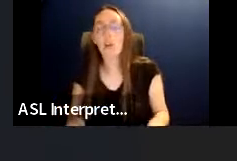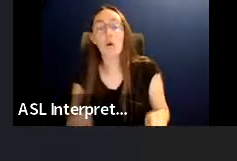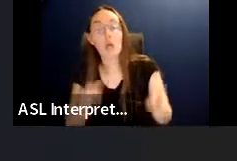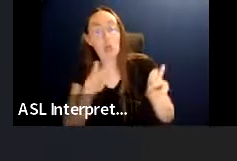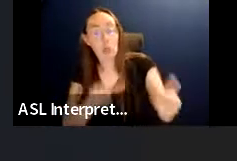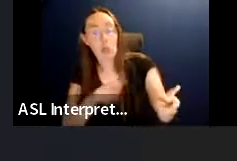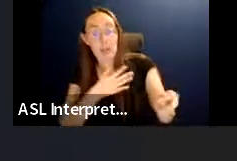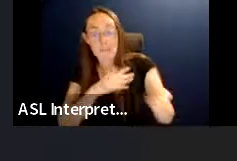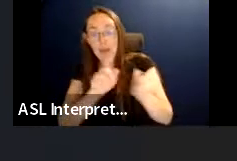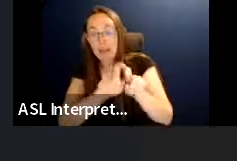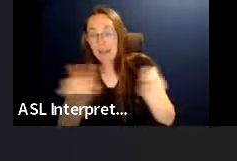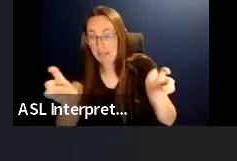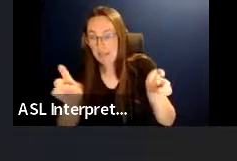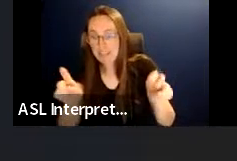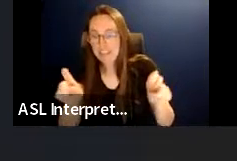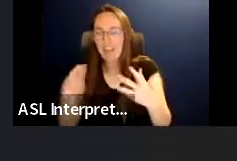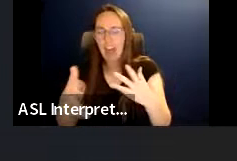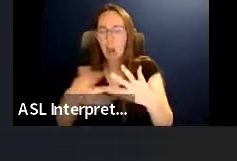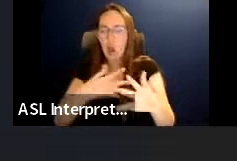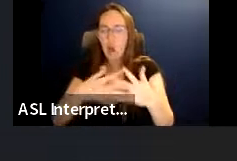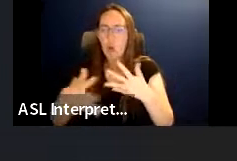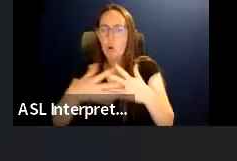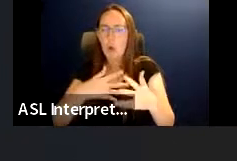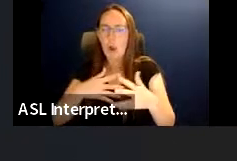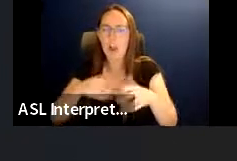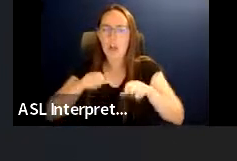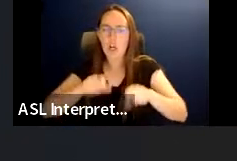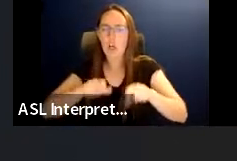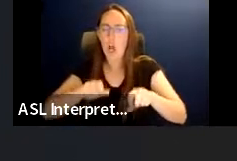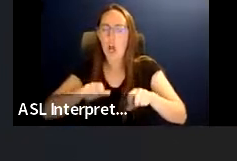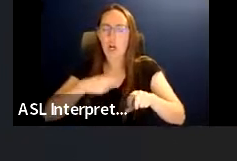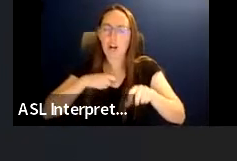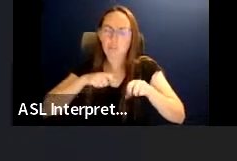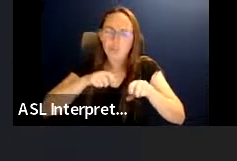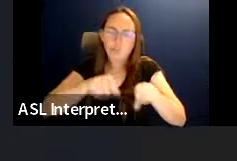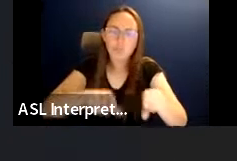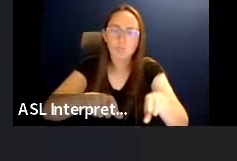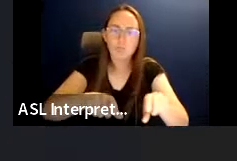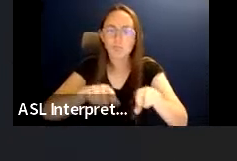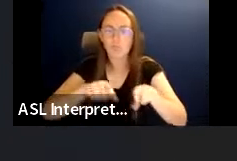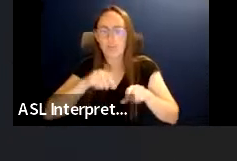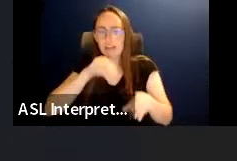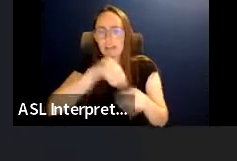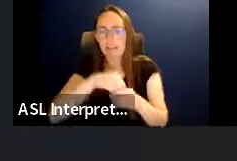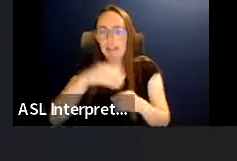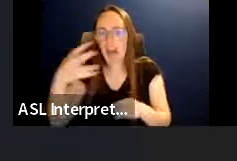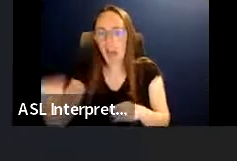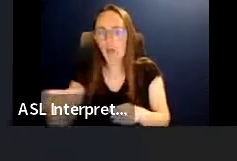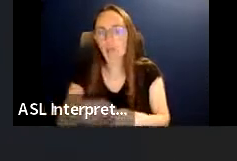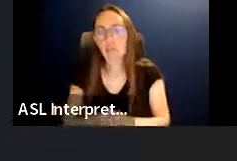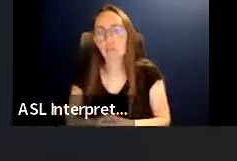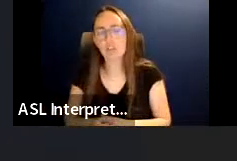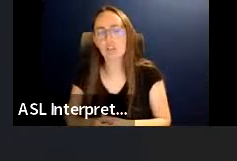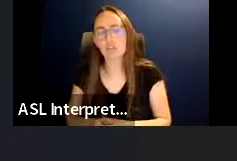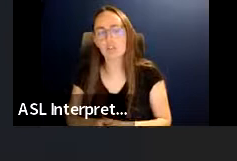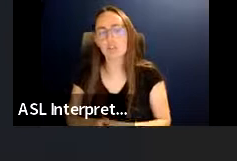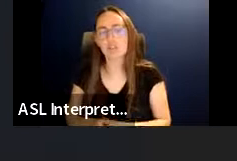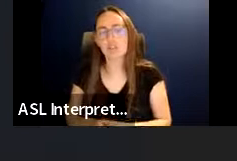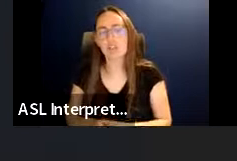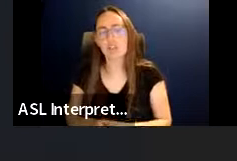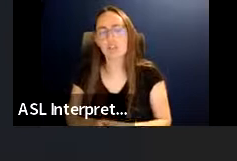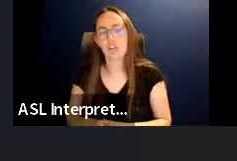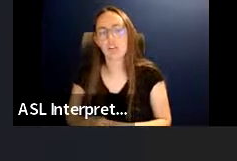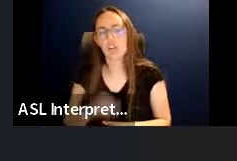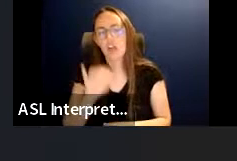gray cart I roll in and out, those telescoping crates that you